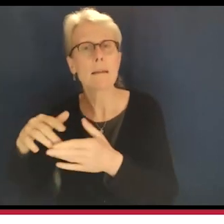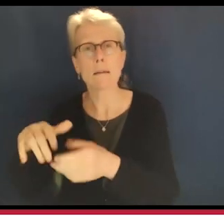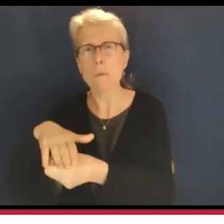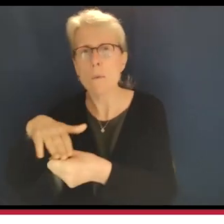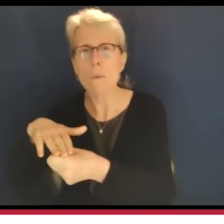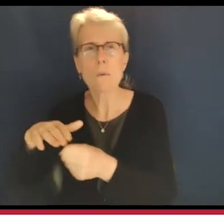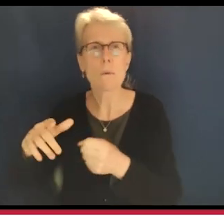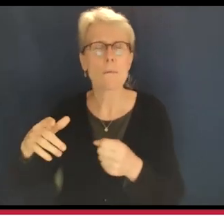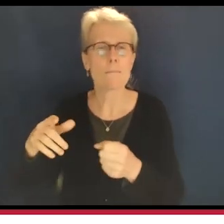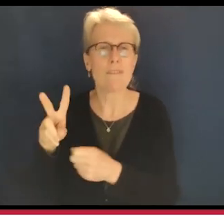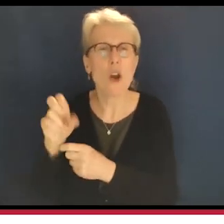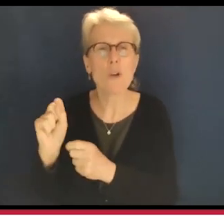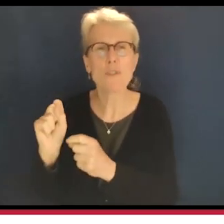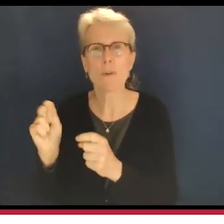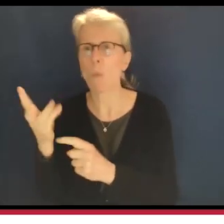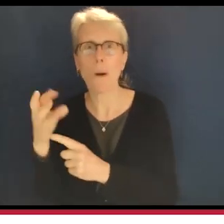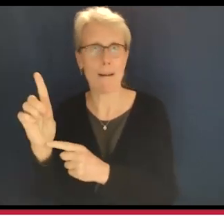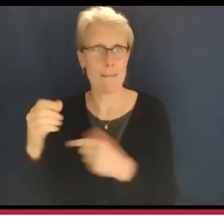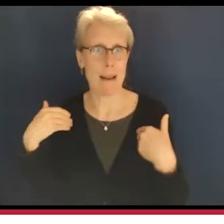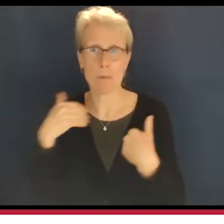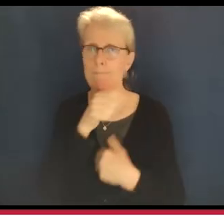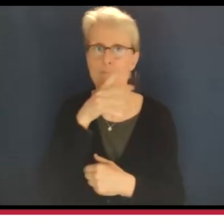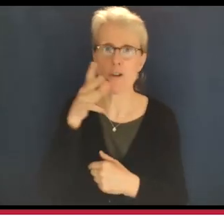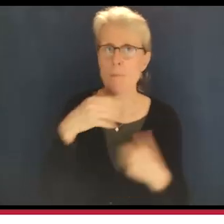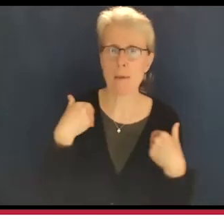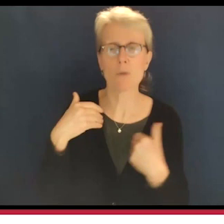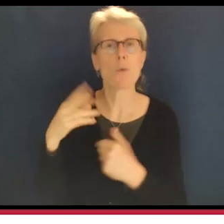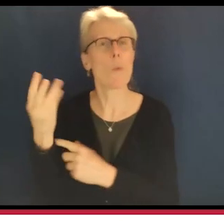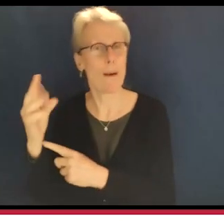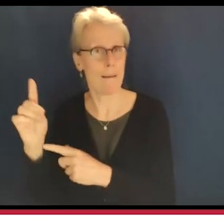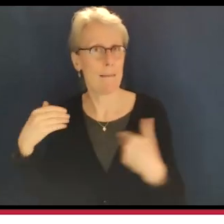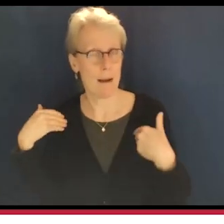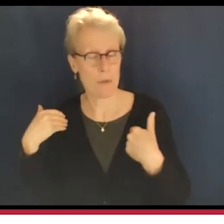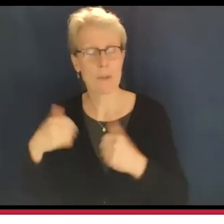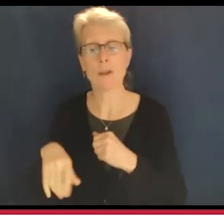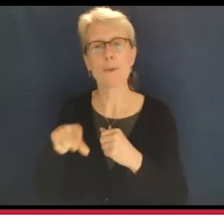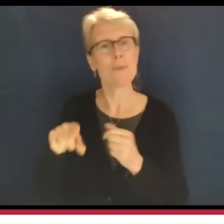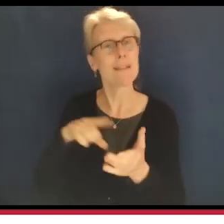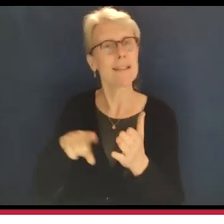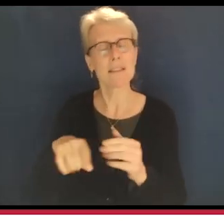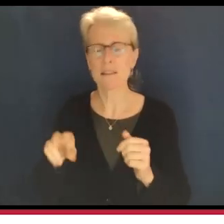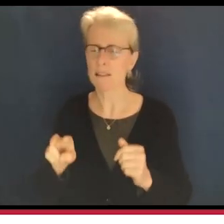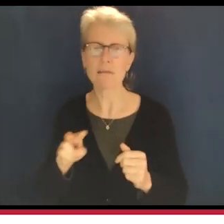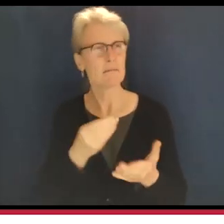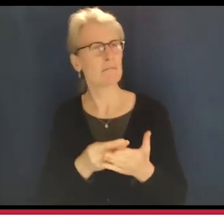from wild animals. And this scientist said that he had decided that this was a bad use of